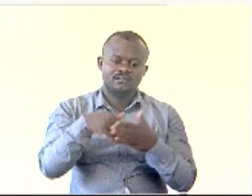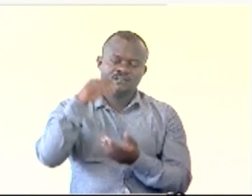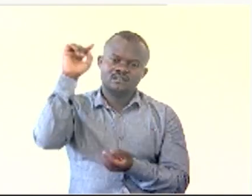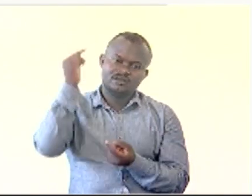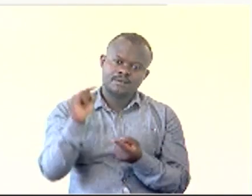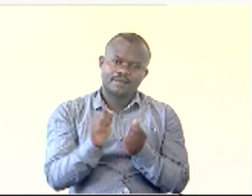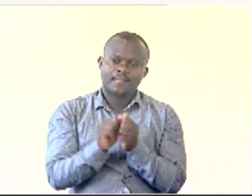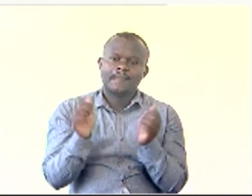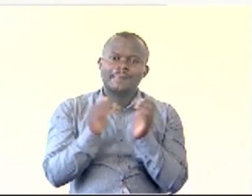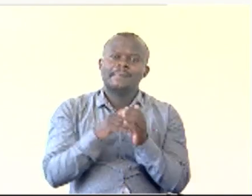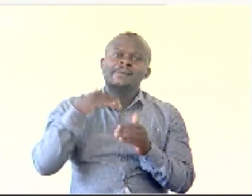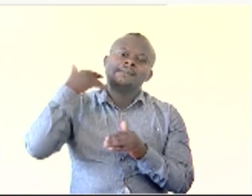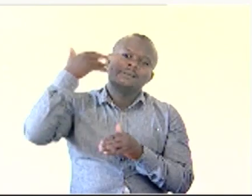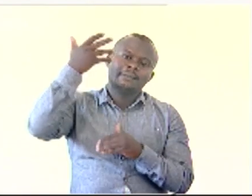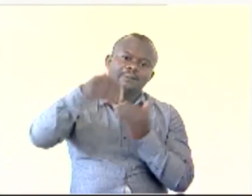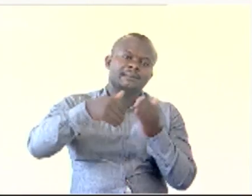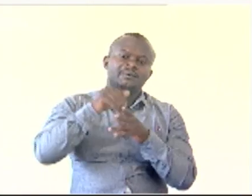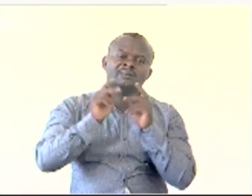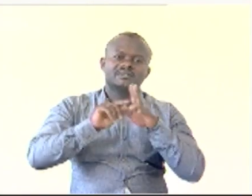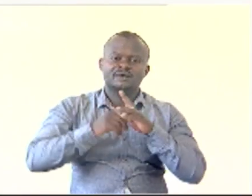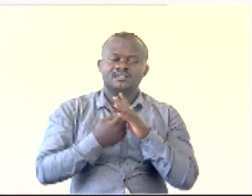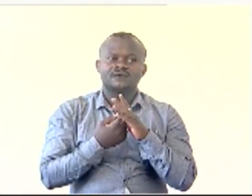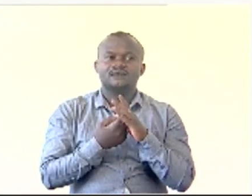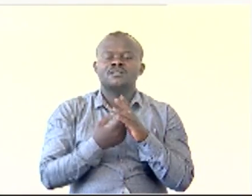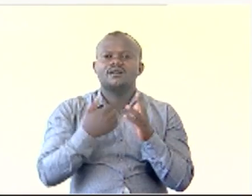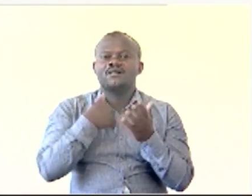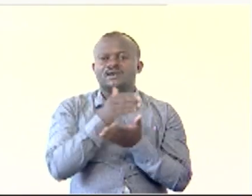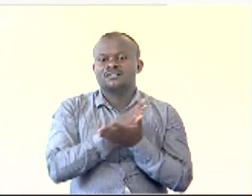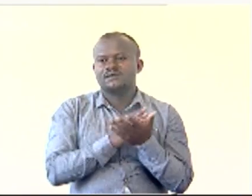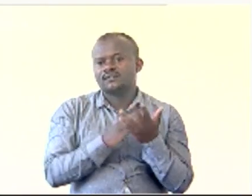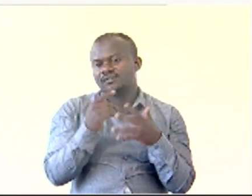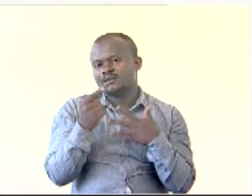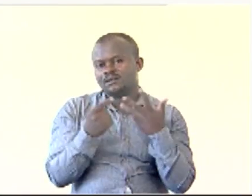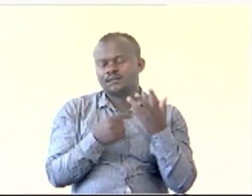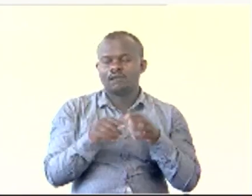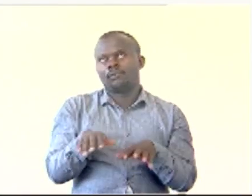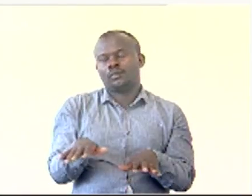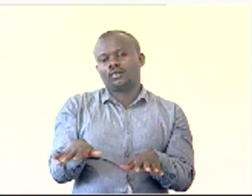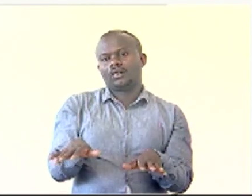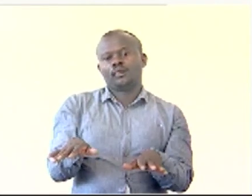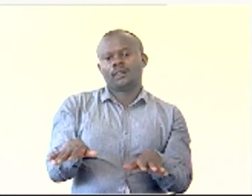decreases, and eventually the person starts having some kind of paralyzation.